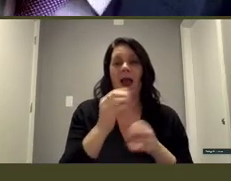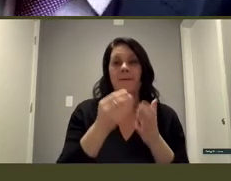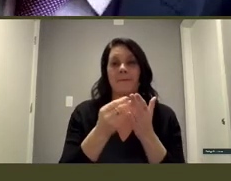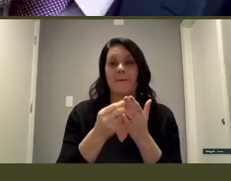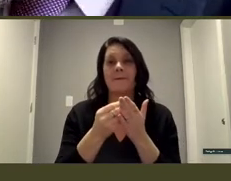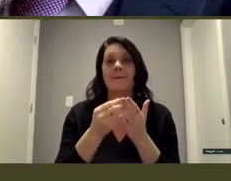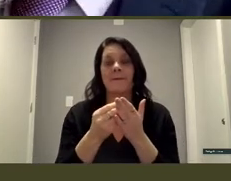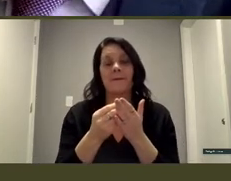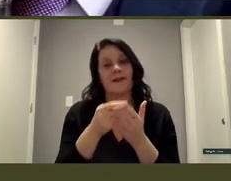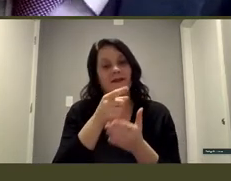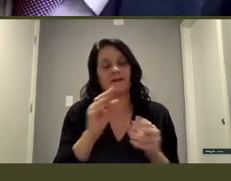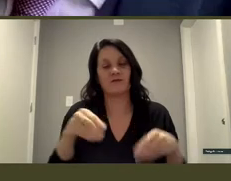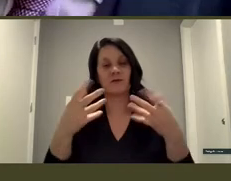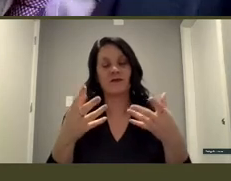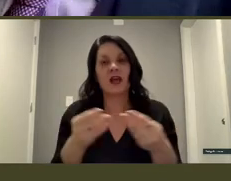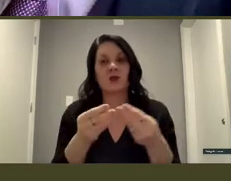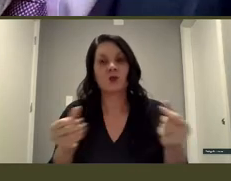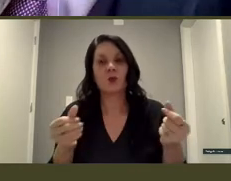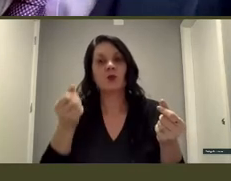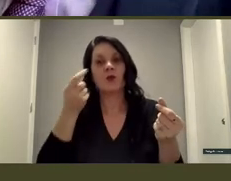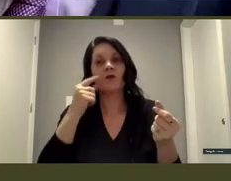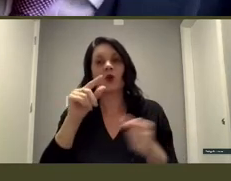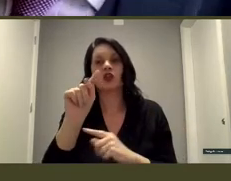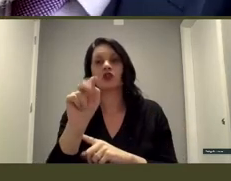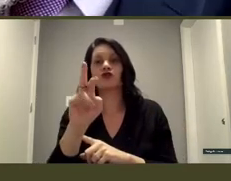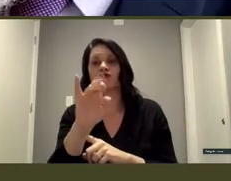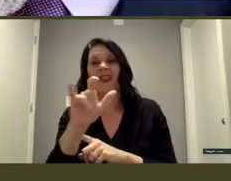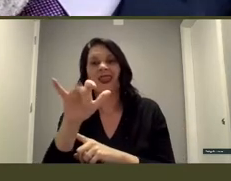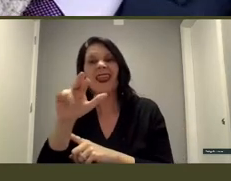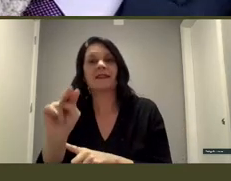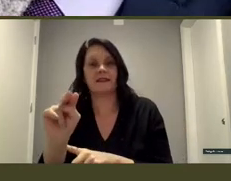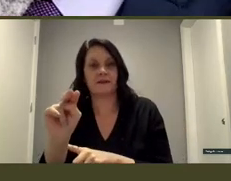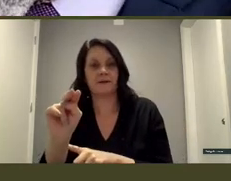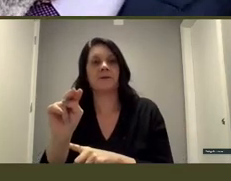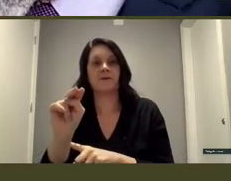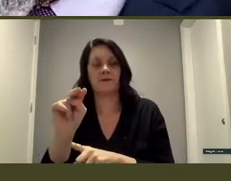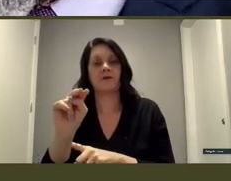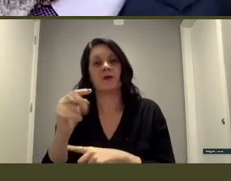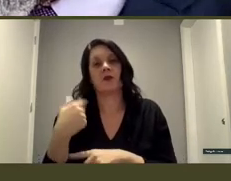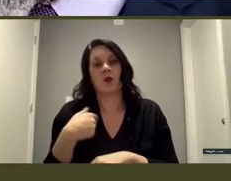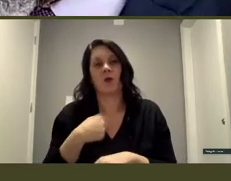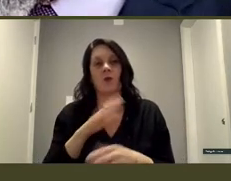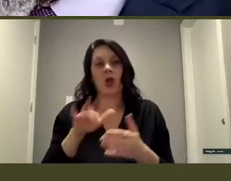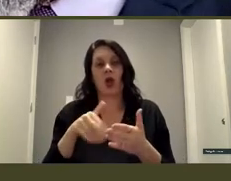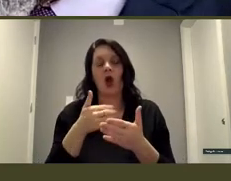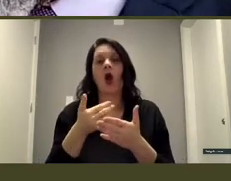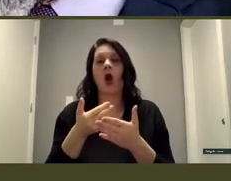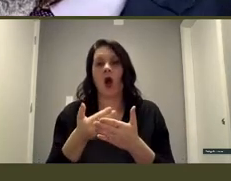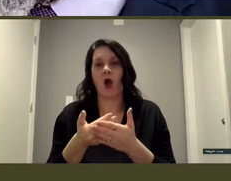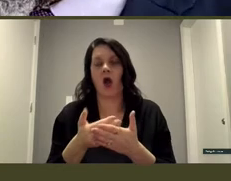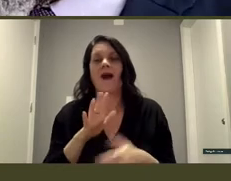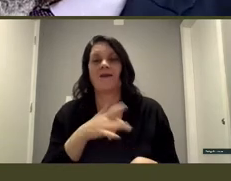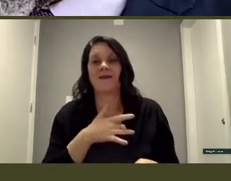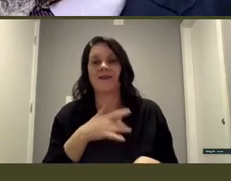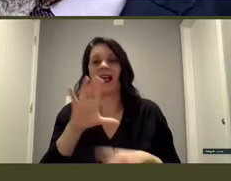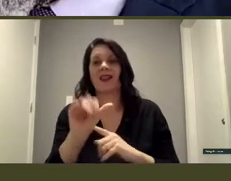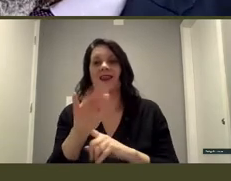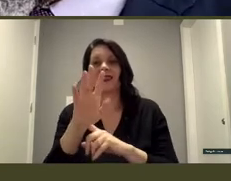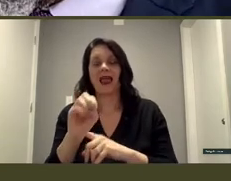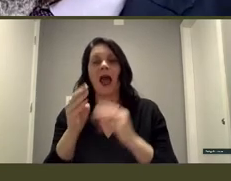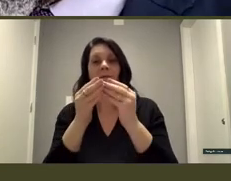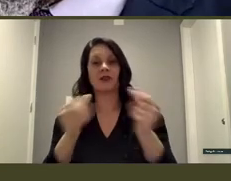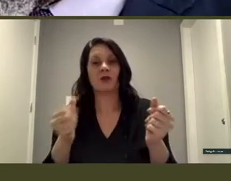solutions on the order of trillions on an annual basis. We ought to look at the implication of climate solutions on the